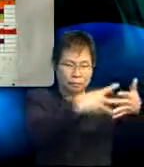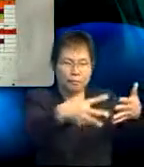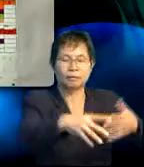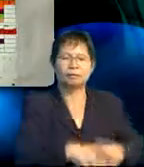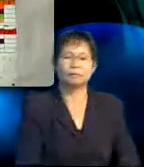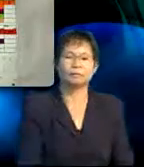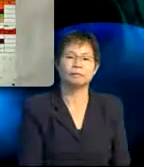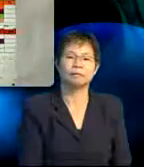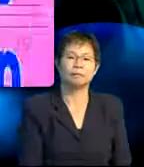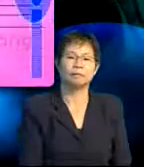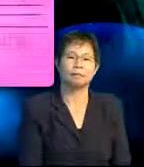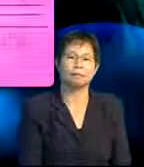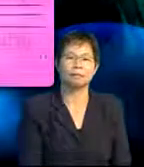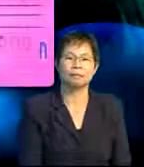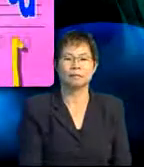Timetable.